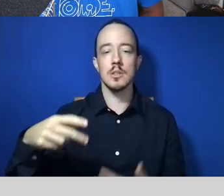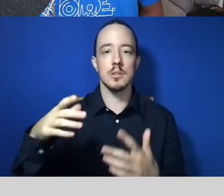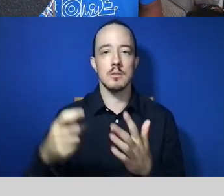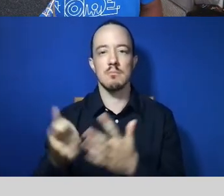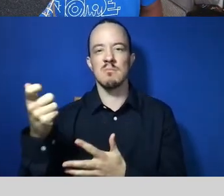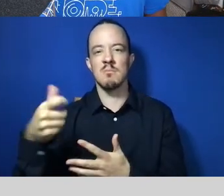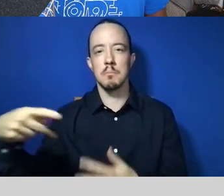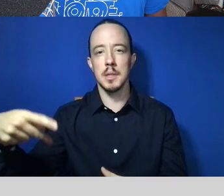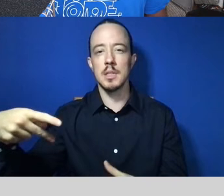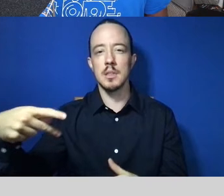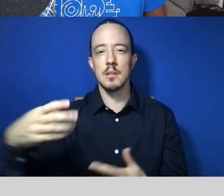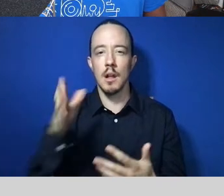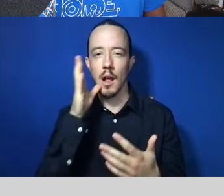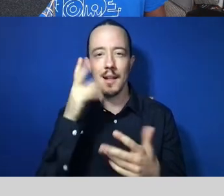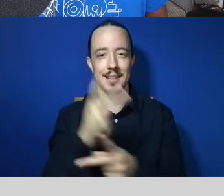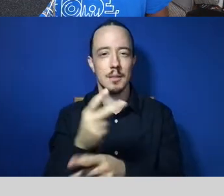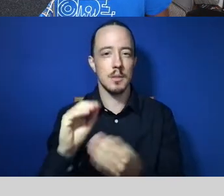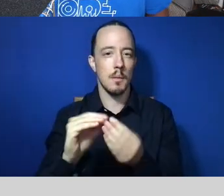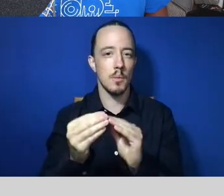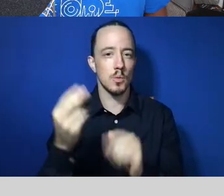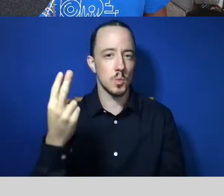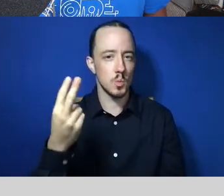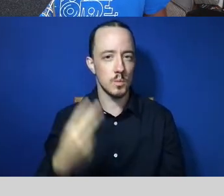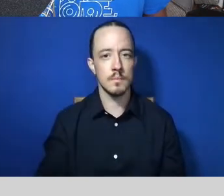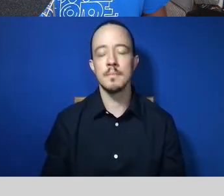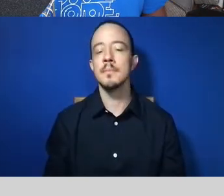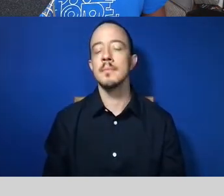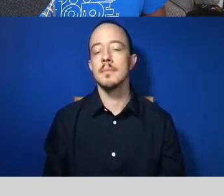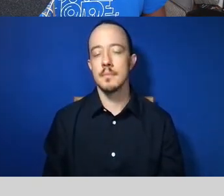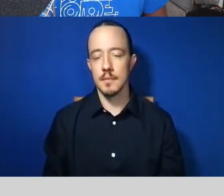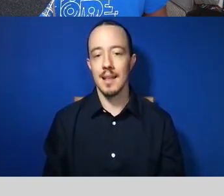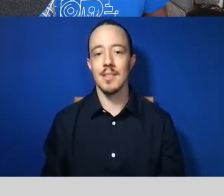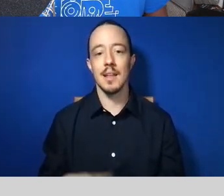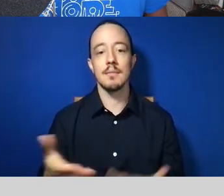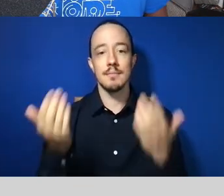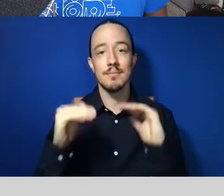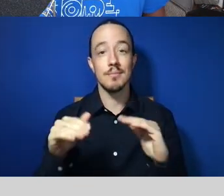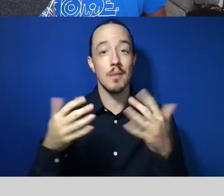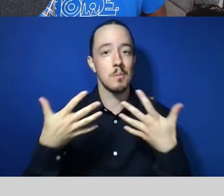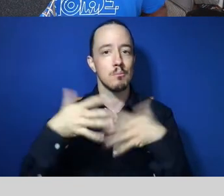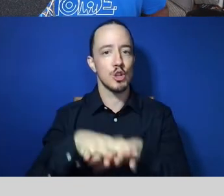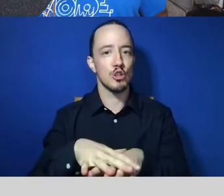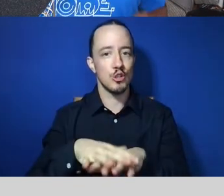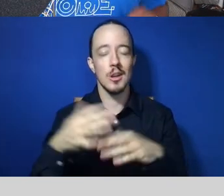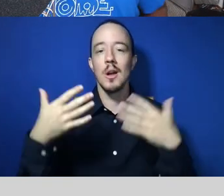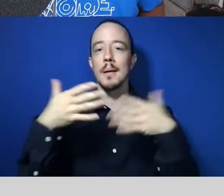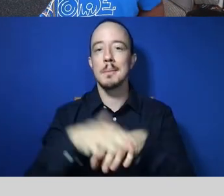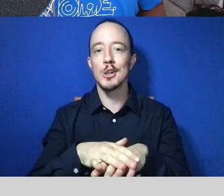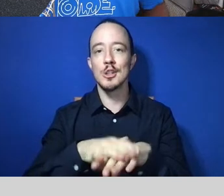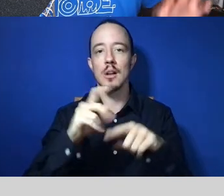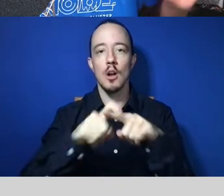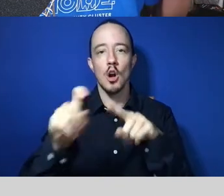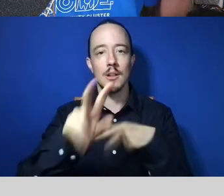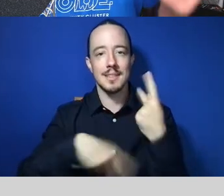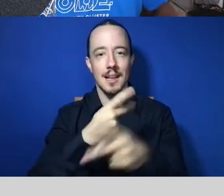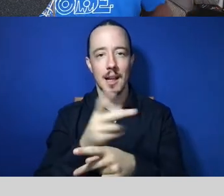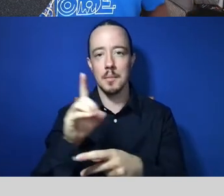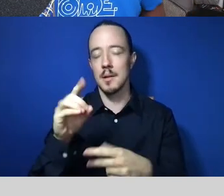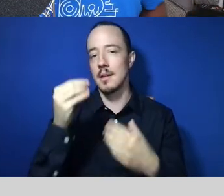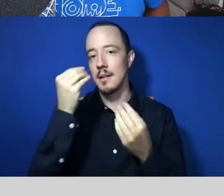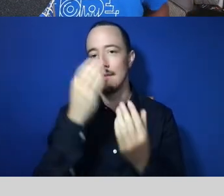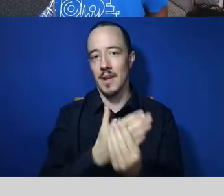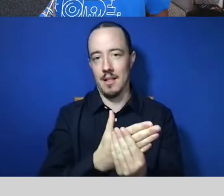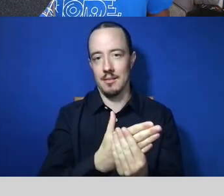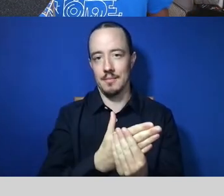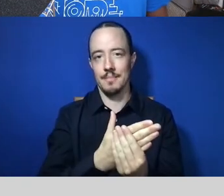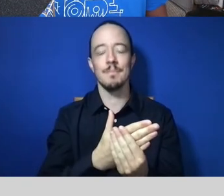being a priority 2. And do a couple of things here where we make a merge and we merge on that call type data